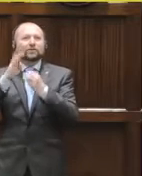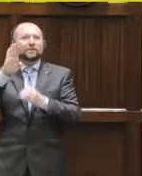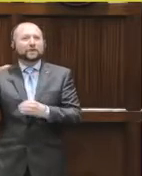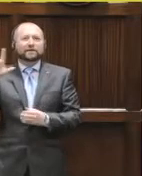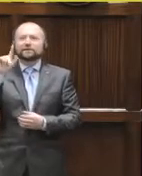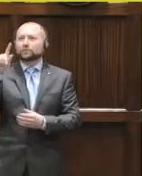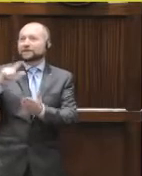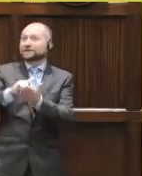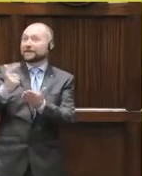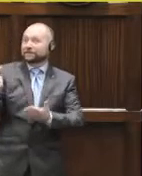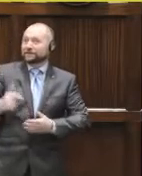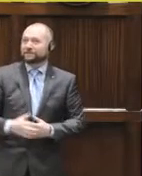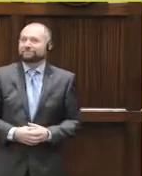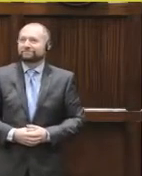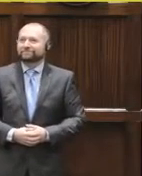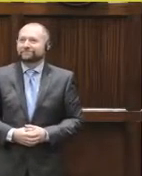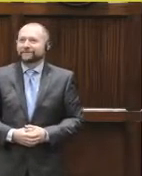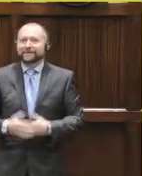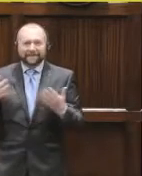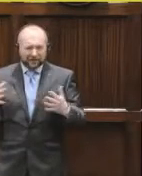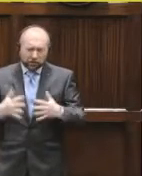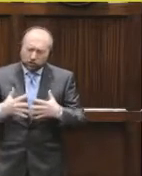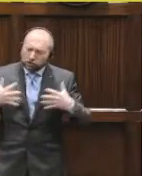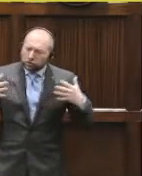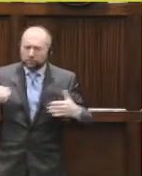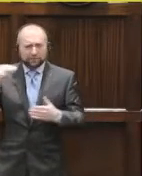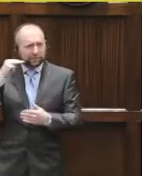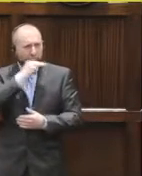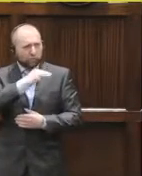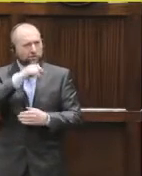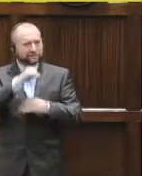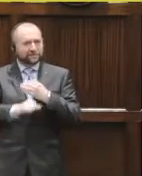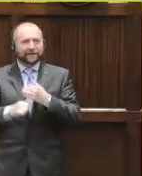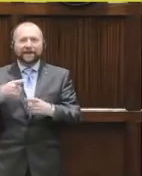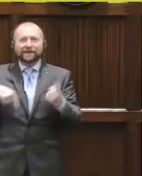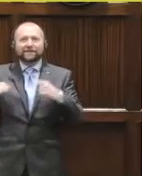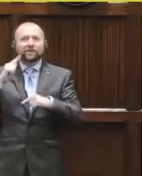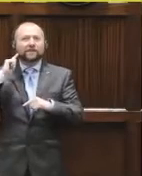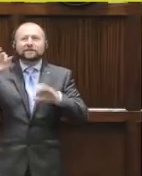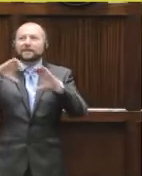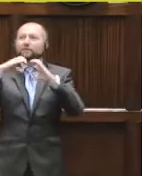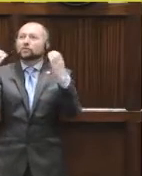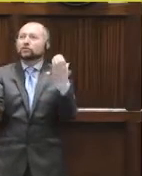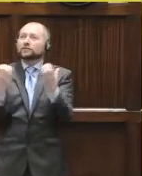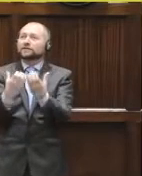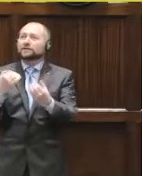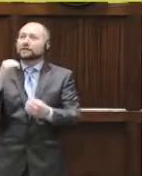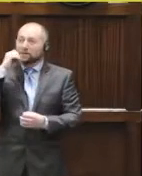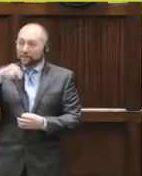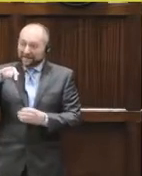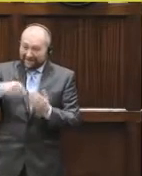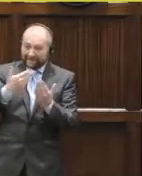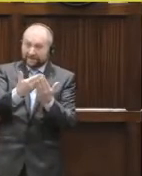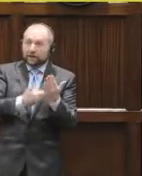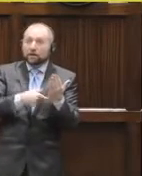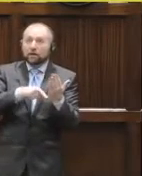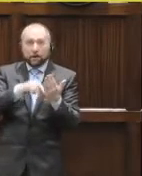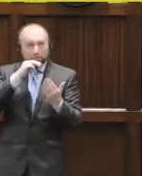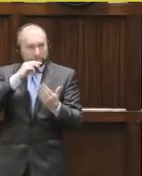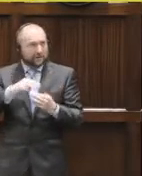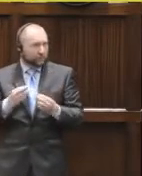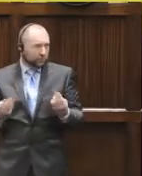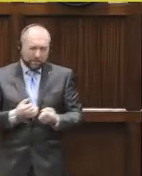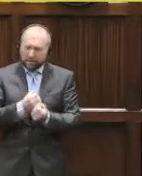2017. This is a hugely significant day for the deaf community, as this legislation will empower them